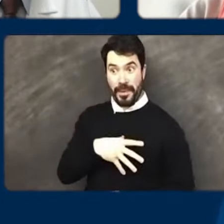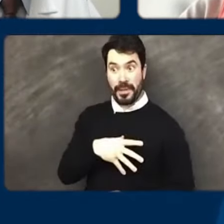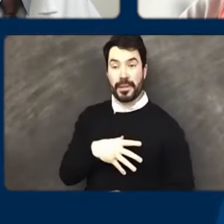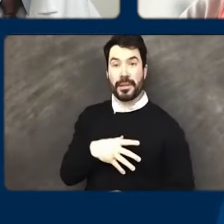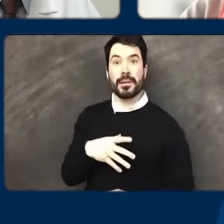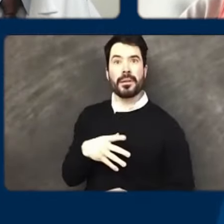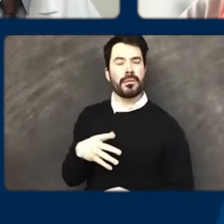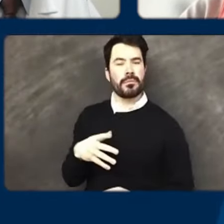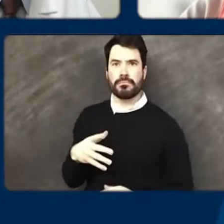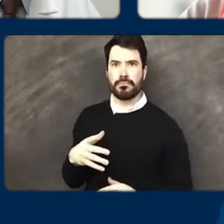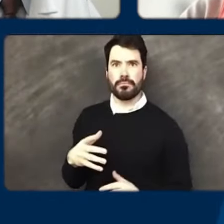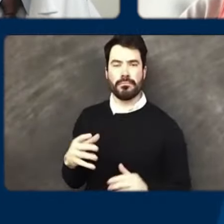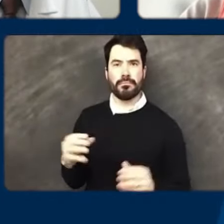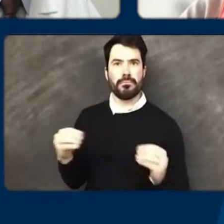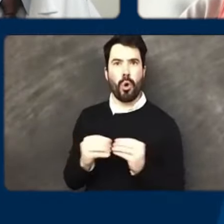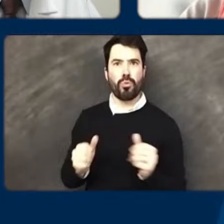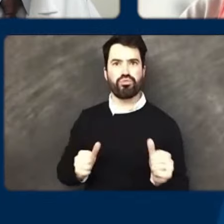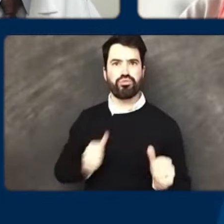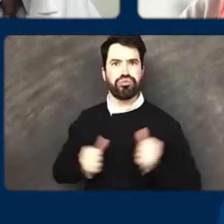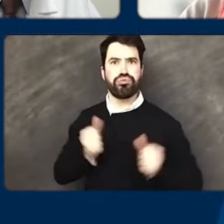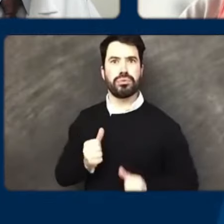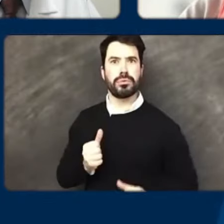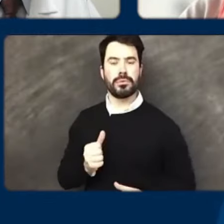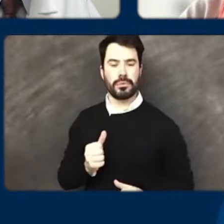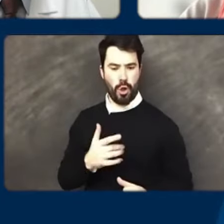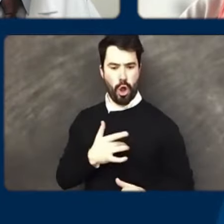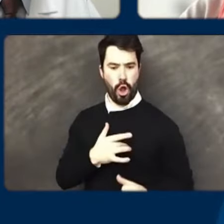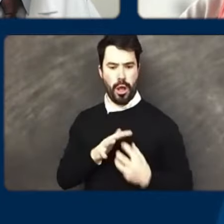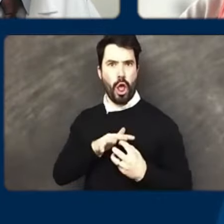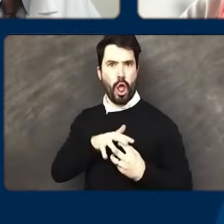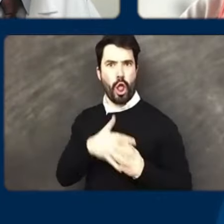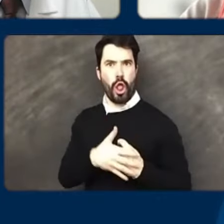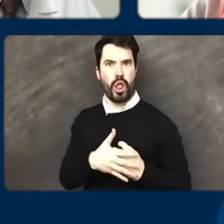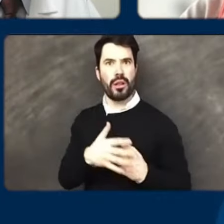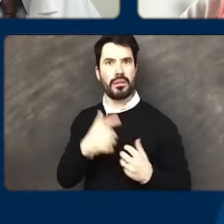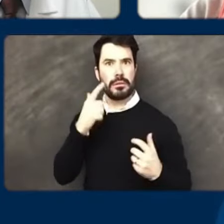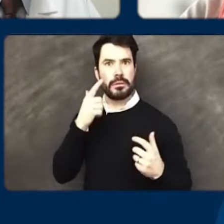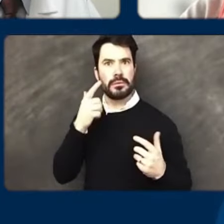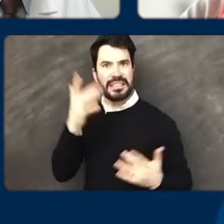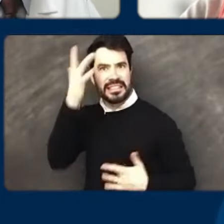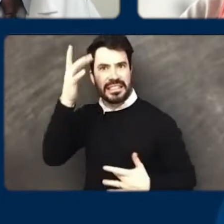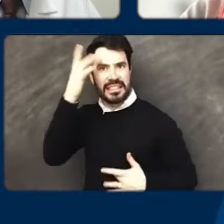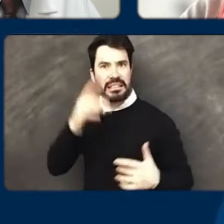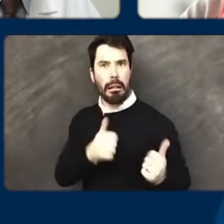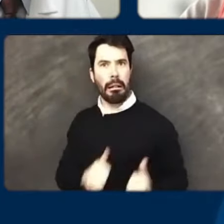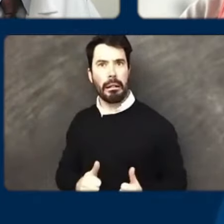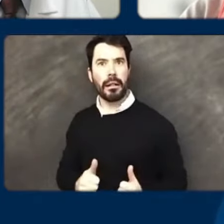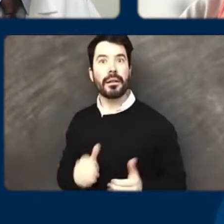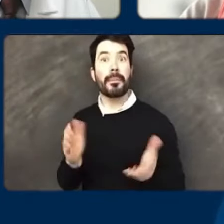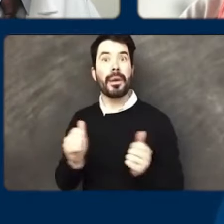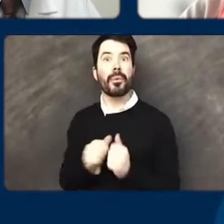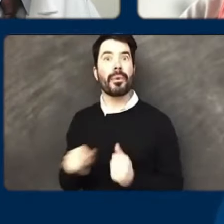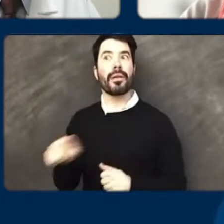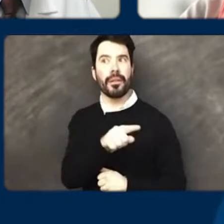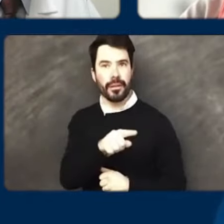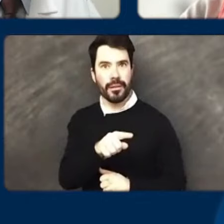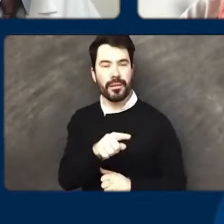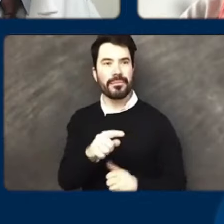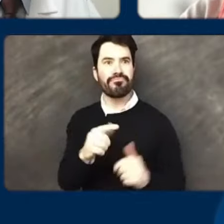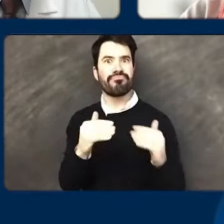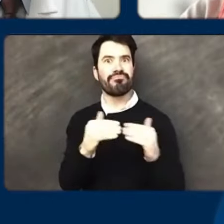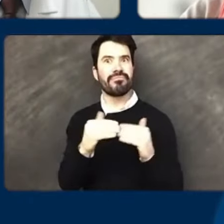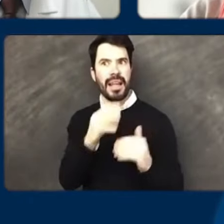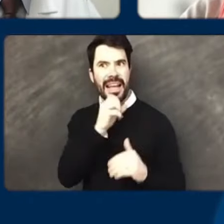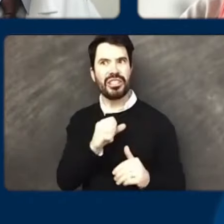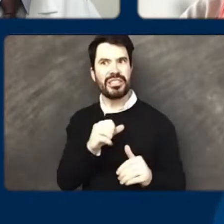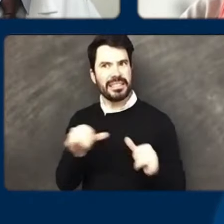more aggressive coronary disease than a lot of their peers in the same age group later in